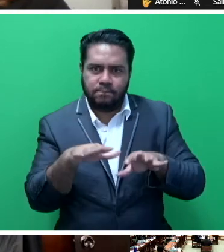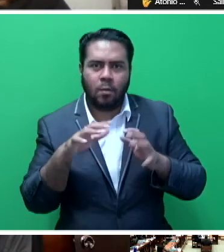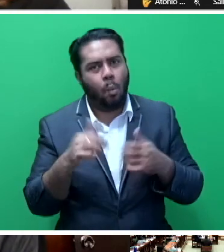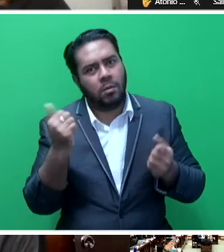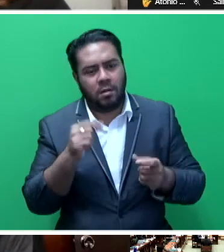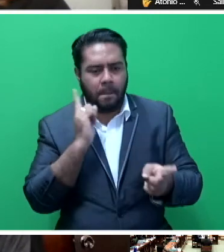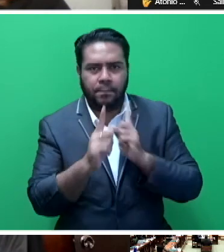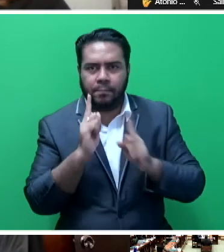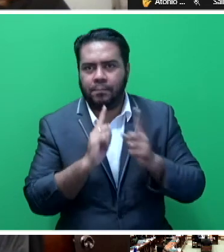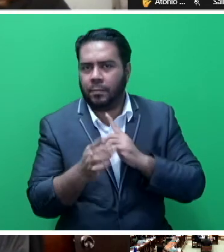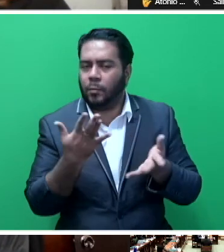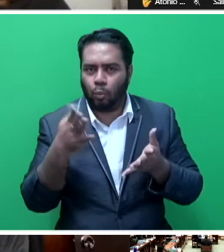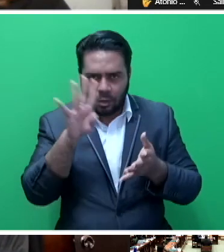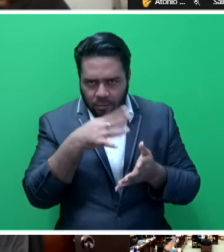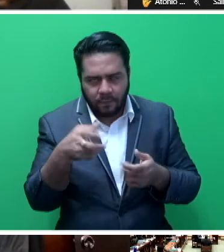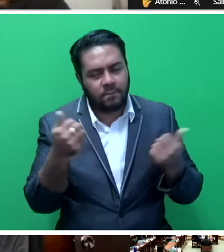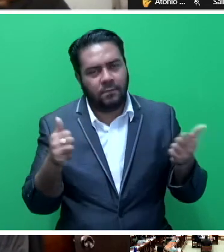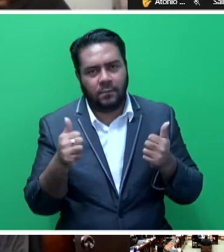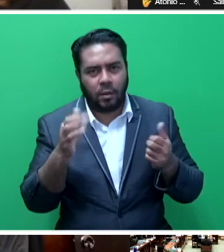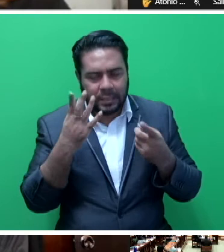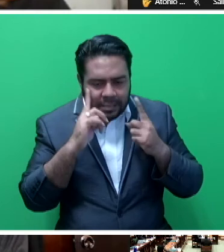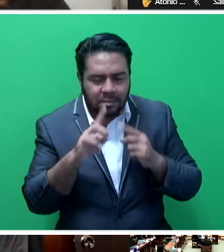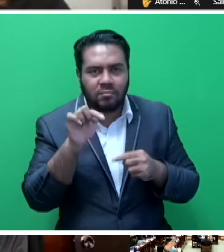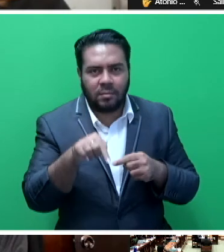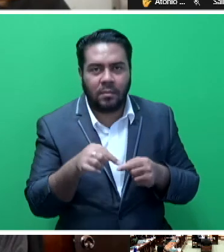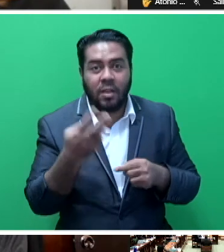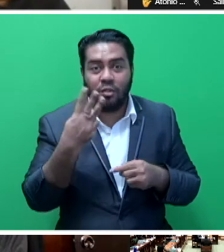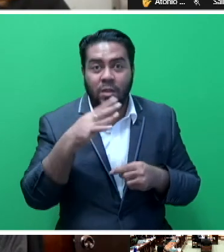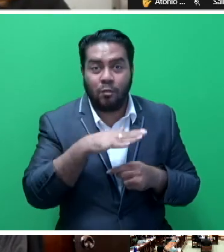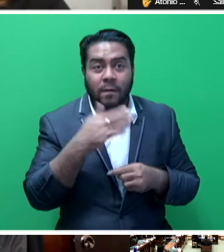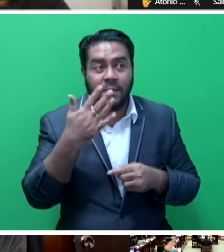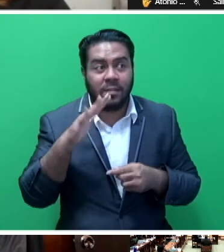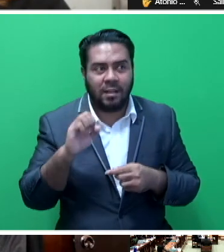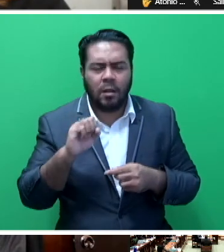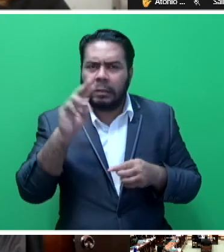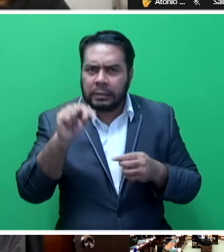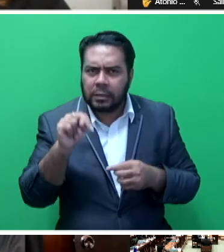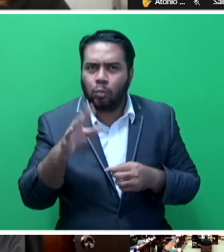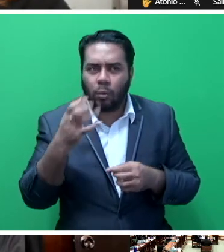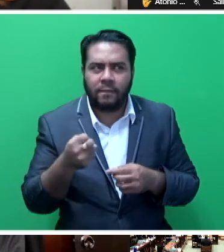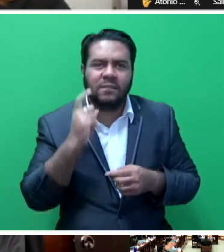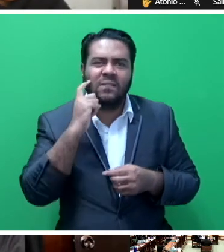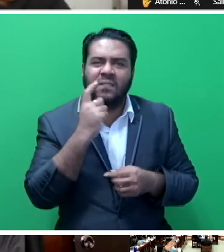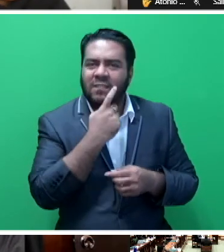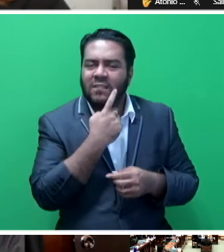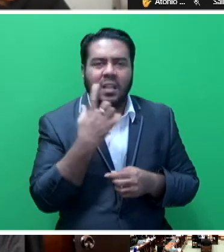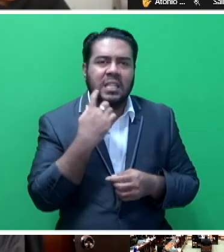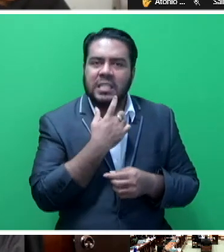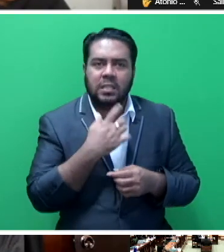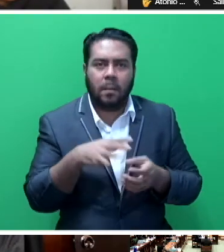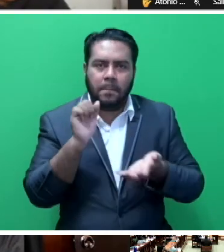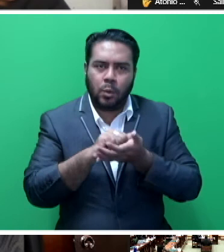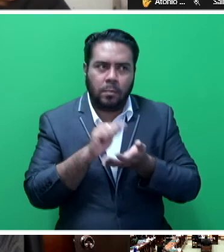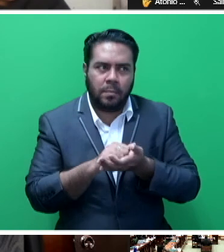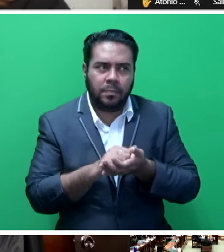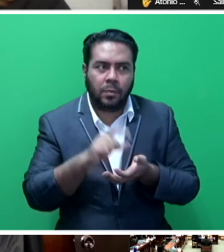of the 1,562 patients, 359 of them were needed to have dental treatment,